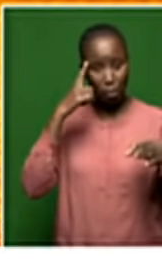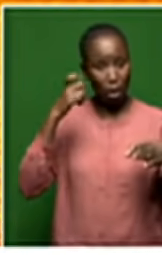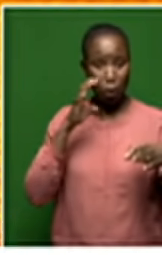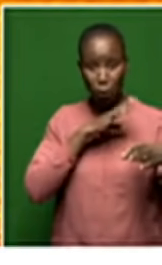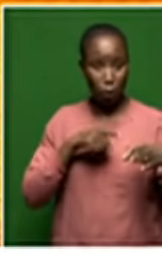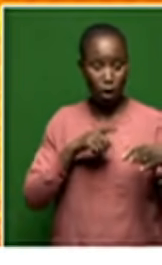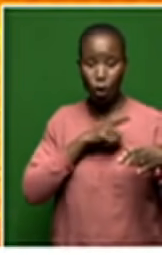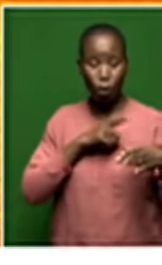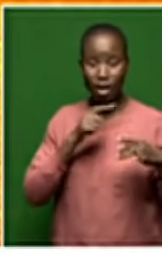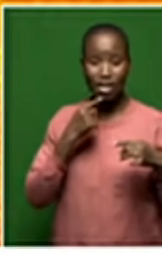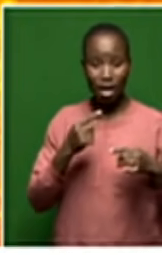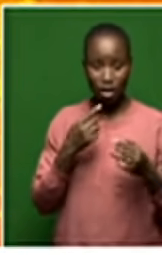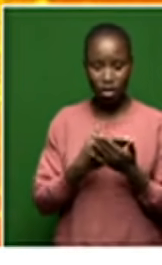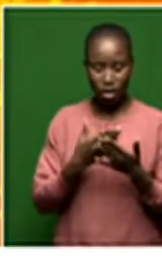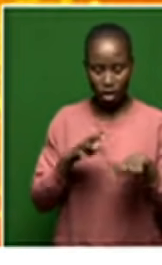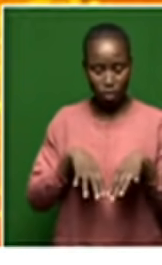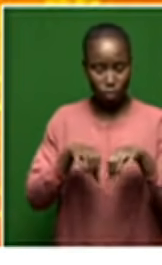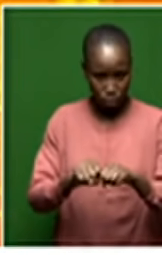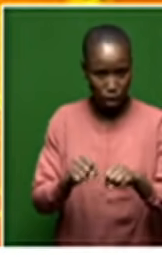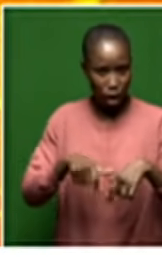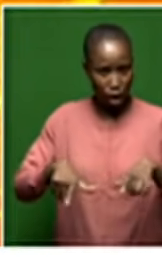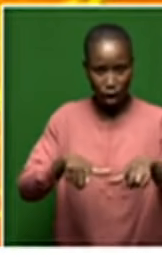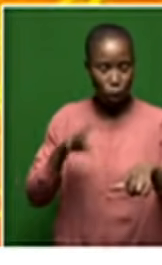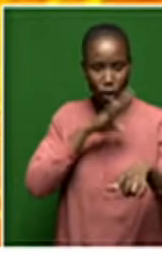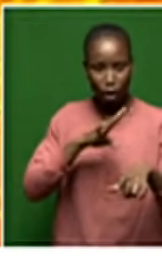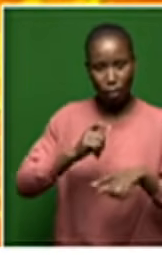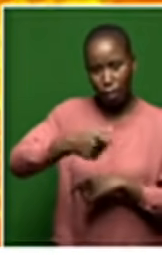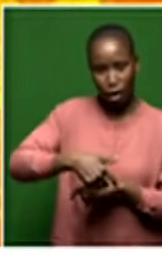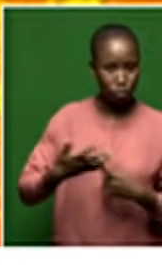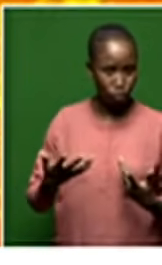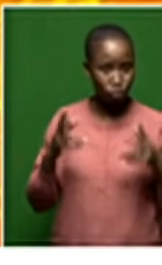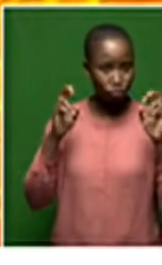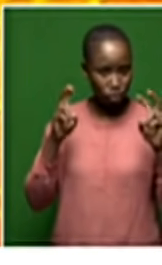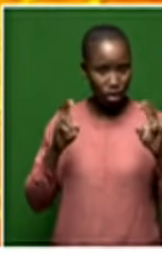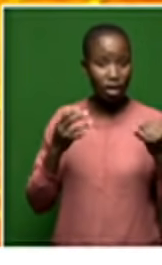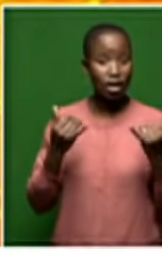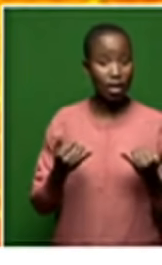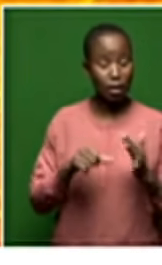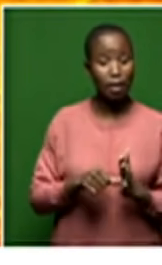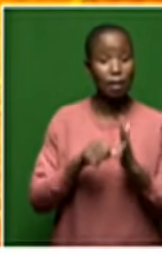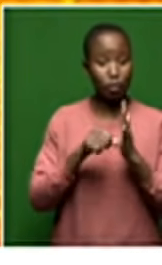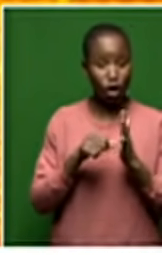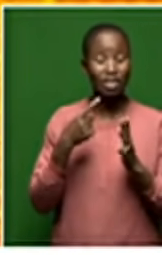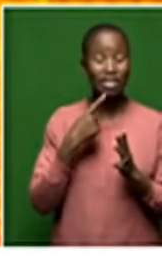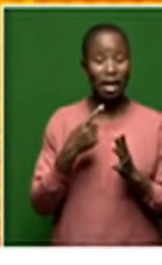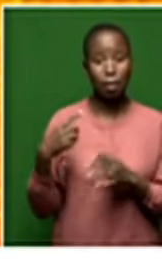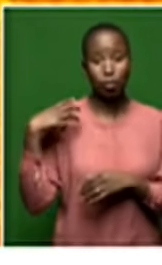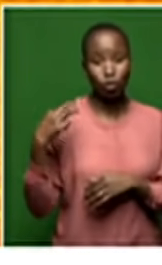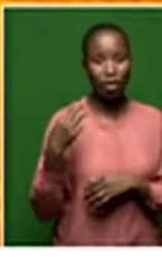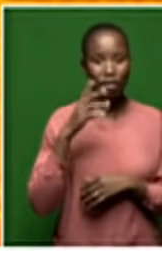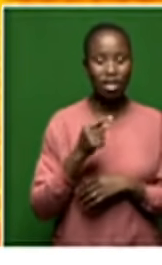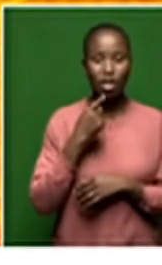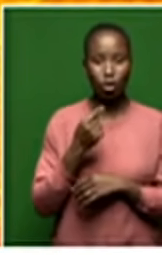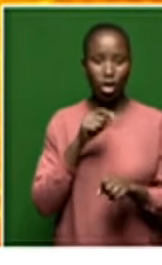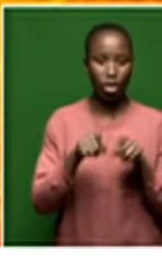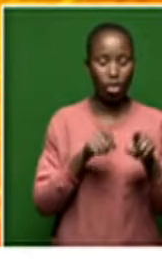expropriation of land without compensation. Yesterday, the party accused the Justice Ministry of betraying the consensus that